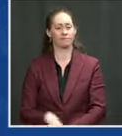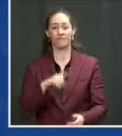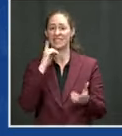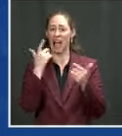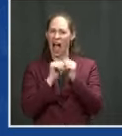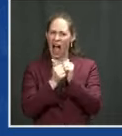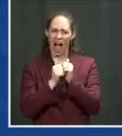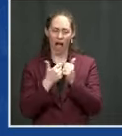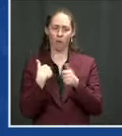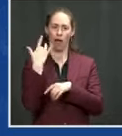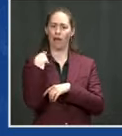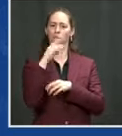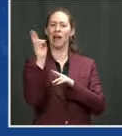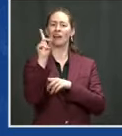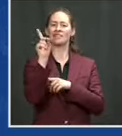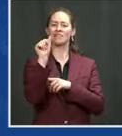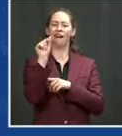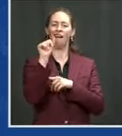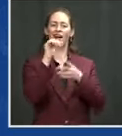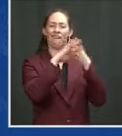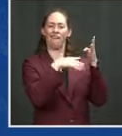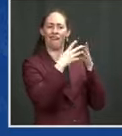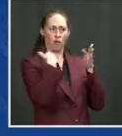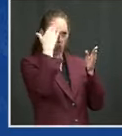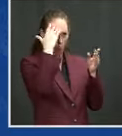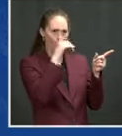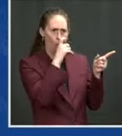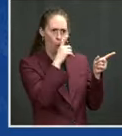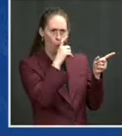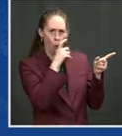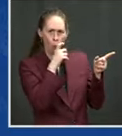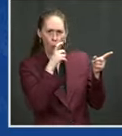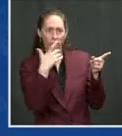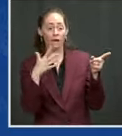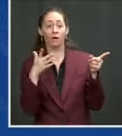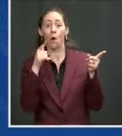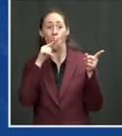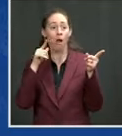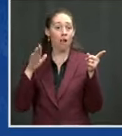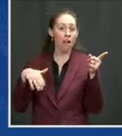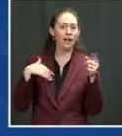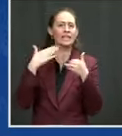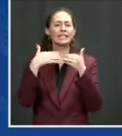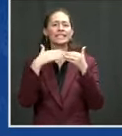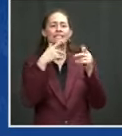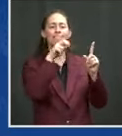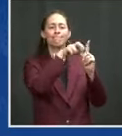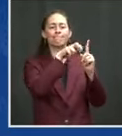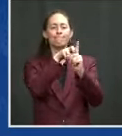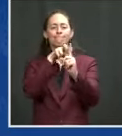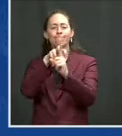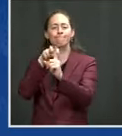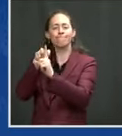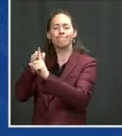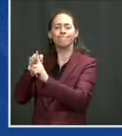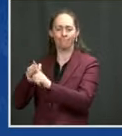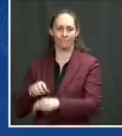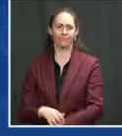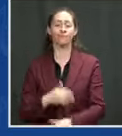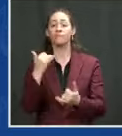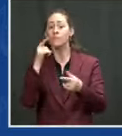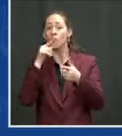the communities and then into the arms of New Mexicans every single day and it it is working.